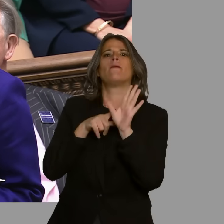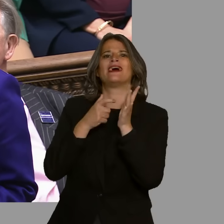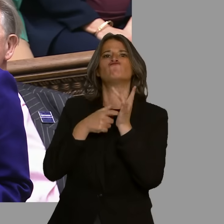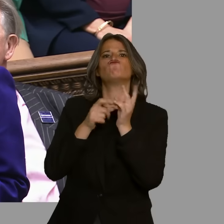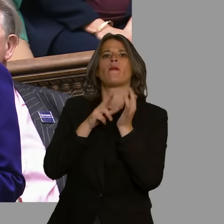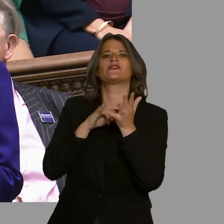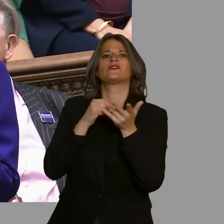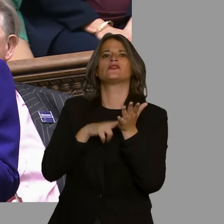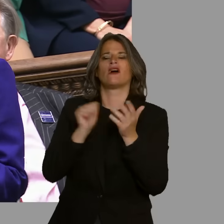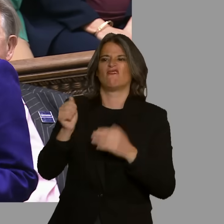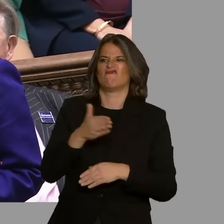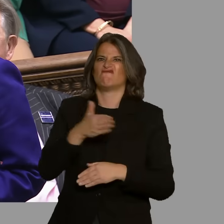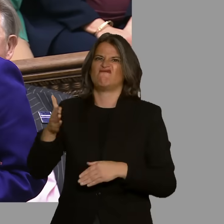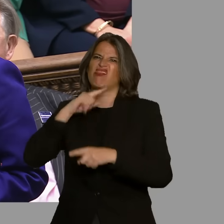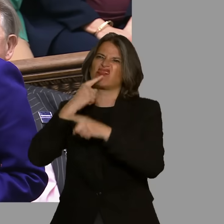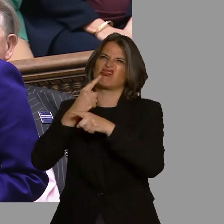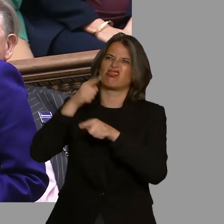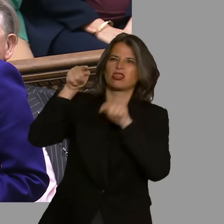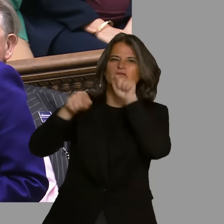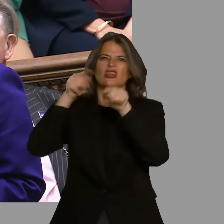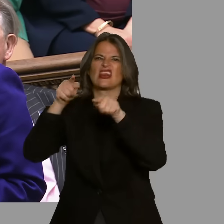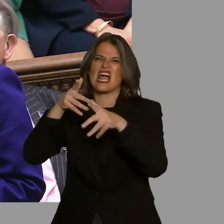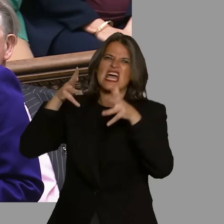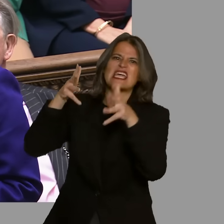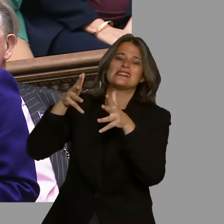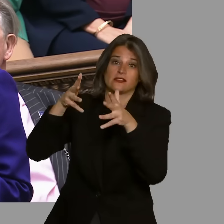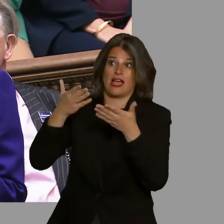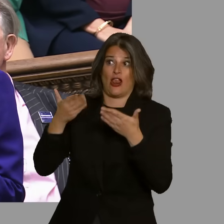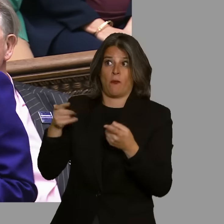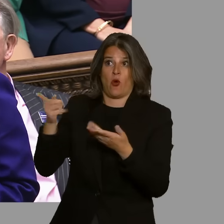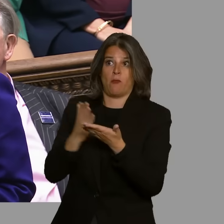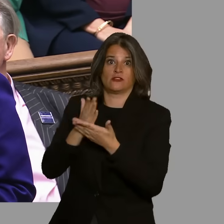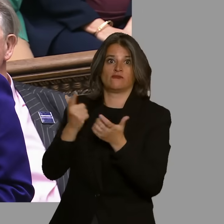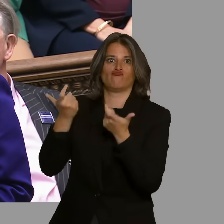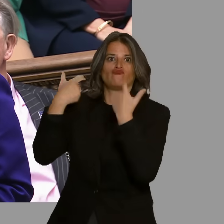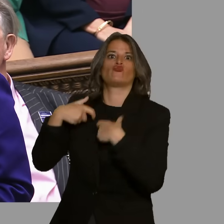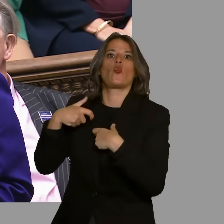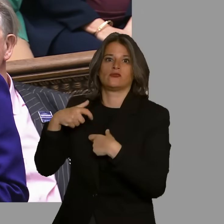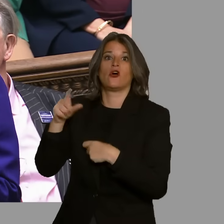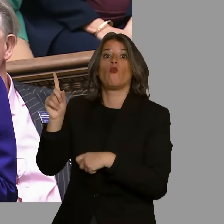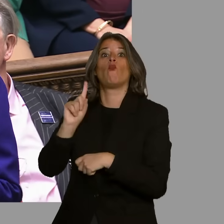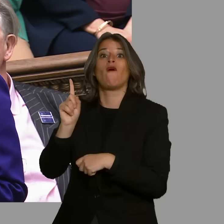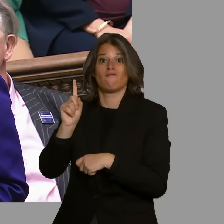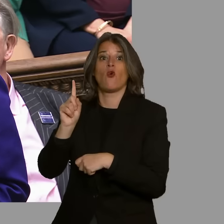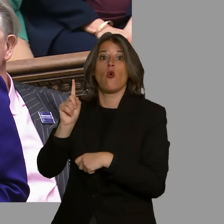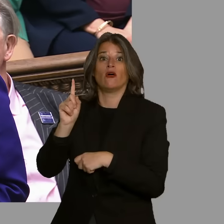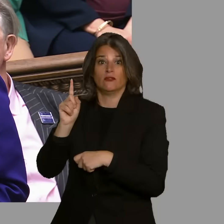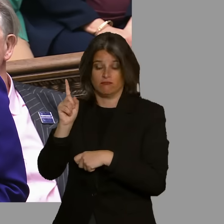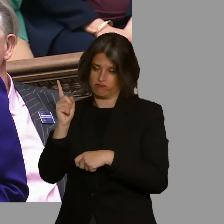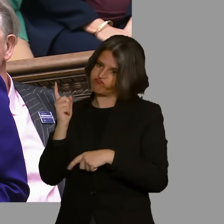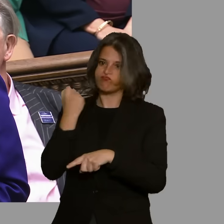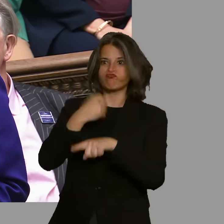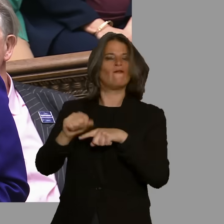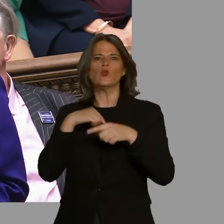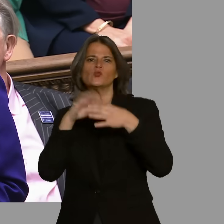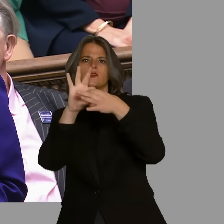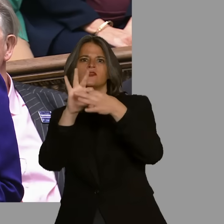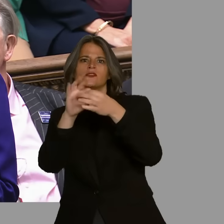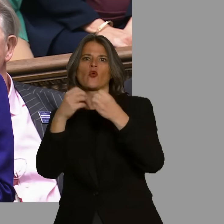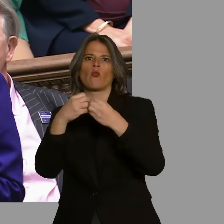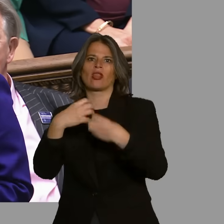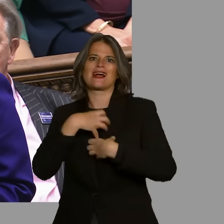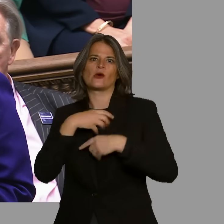Musk. It is outrageous that a man who has so much control over what people read online every